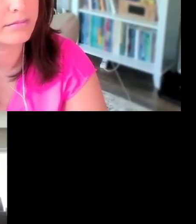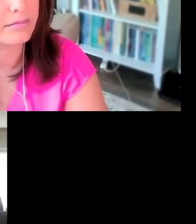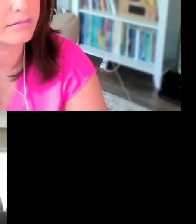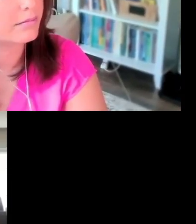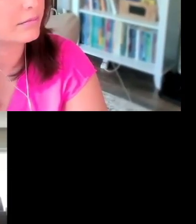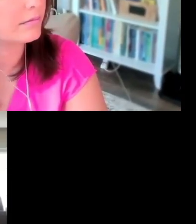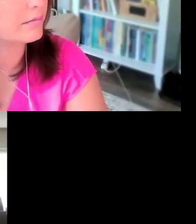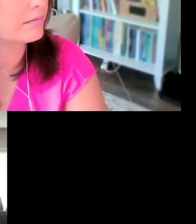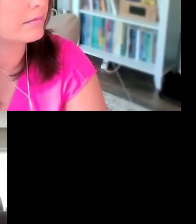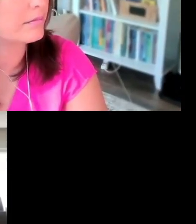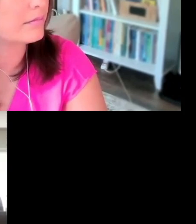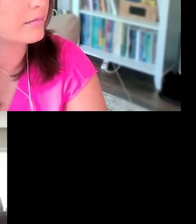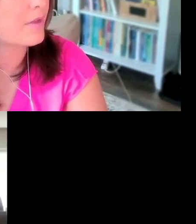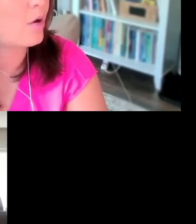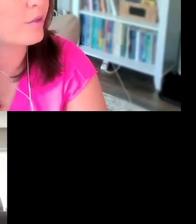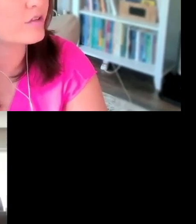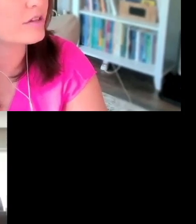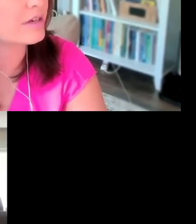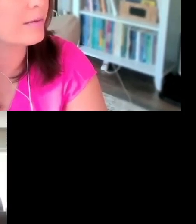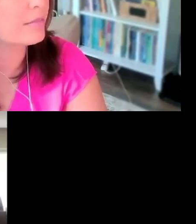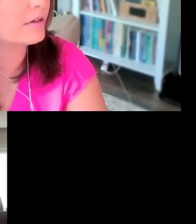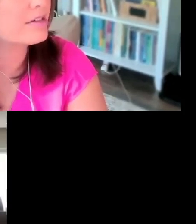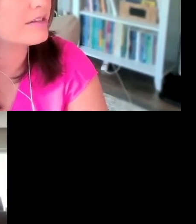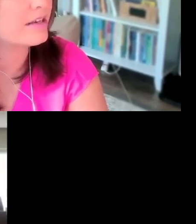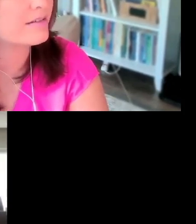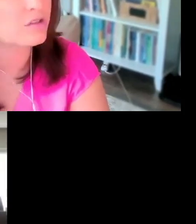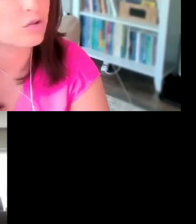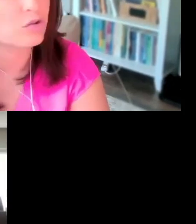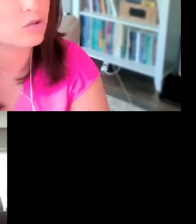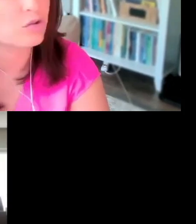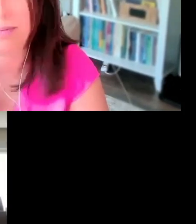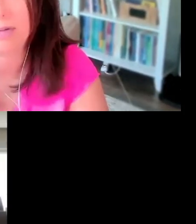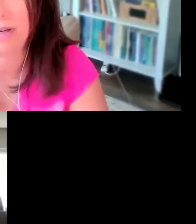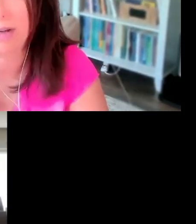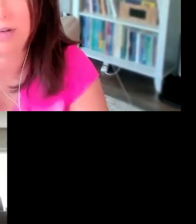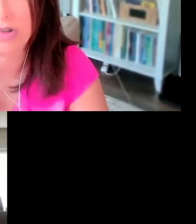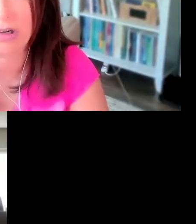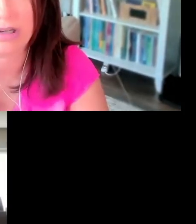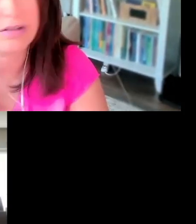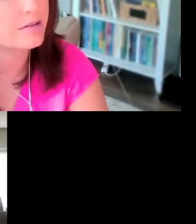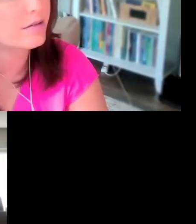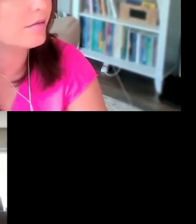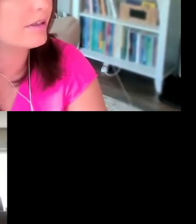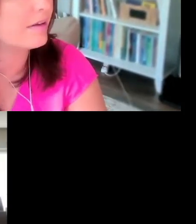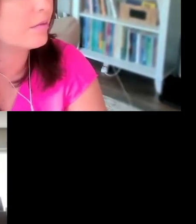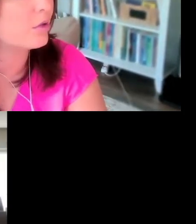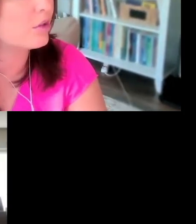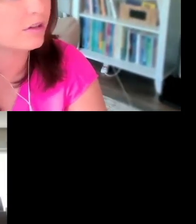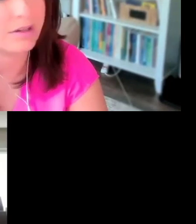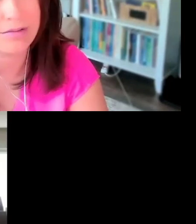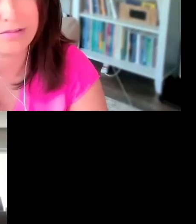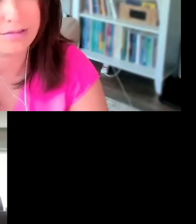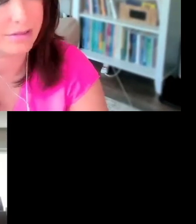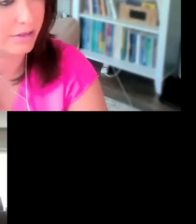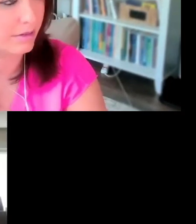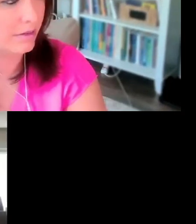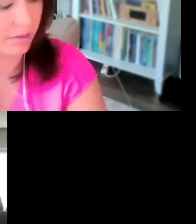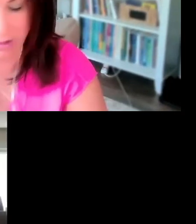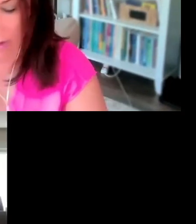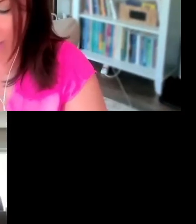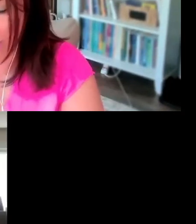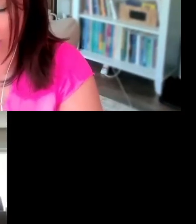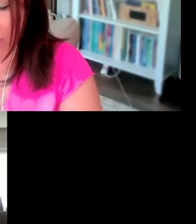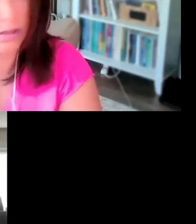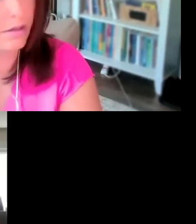help. Oh, there's the tab. I just had to drag the tab to my other screen, so I think we're good now.